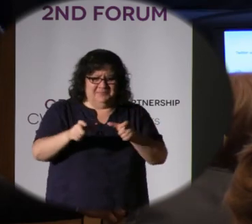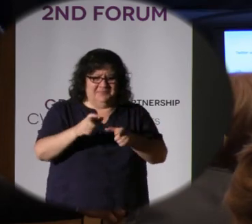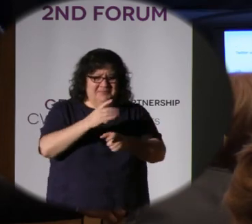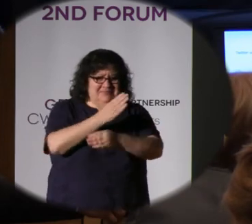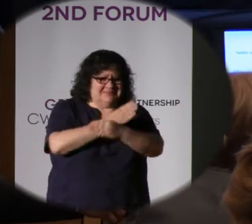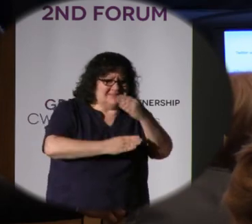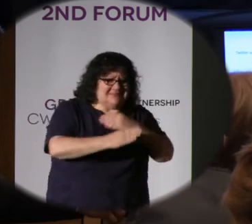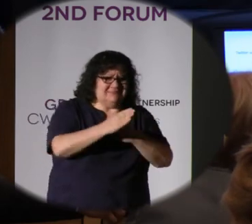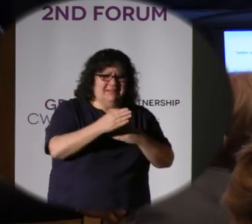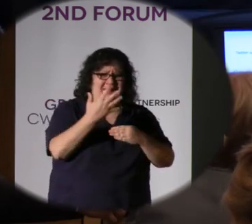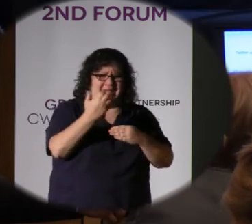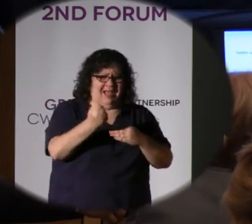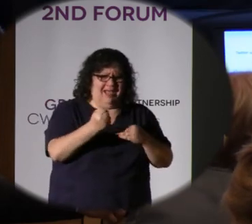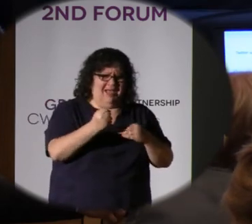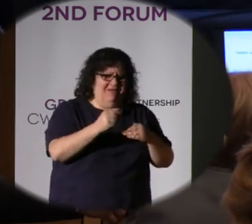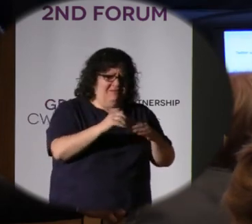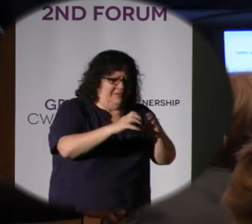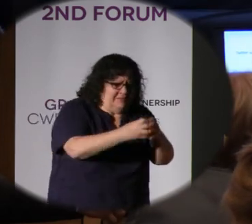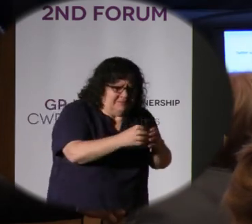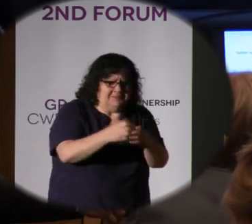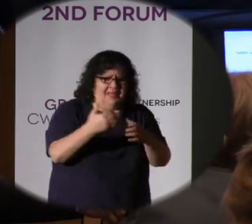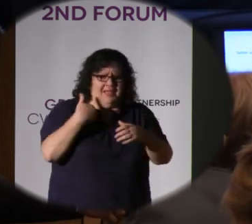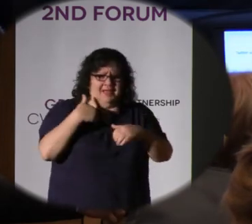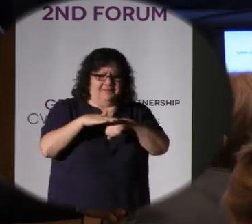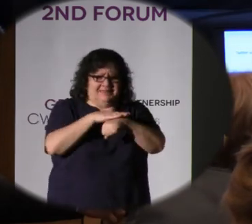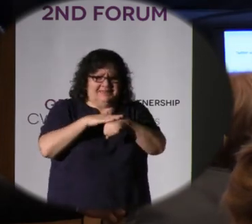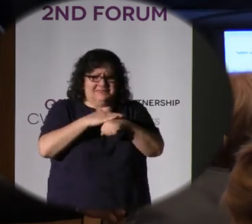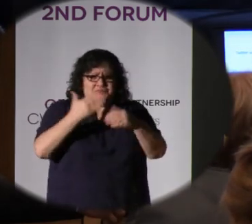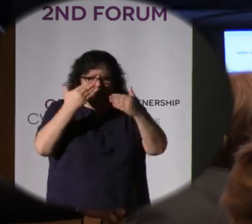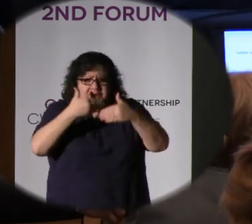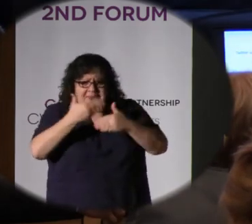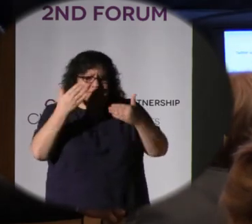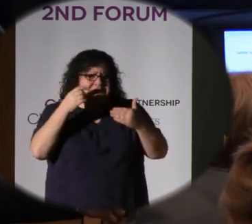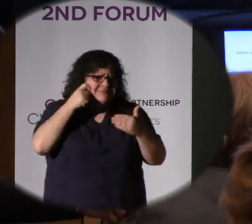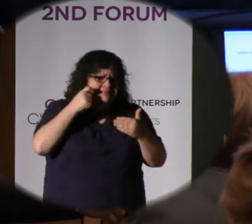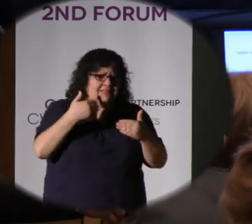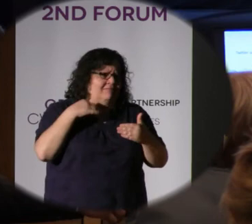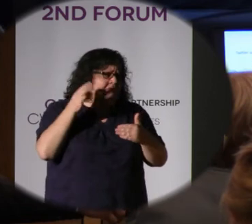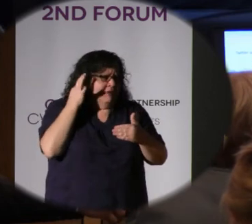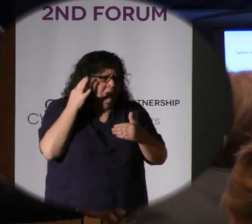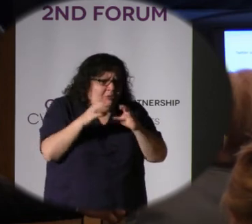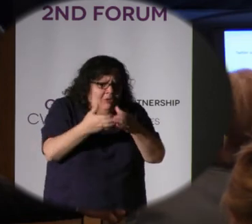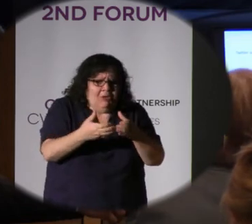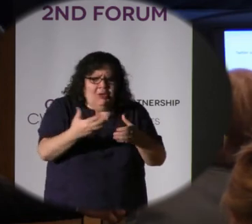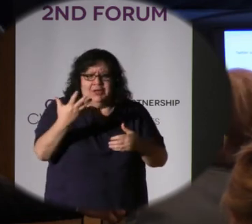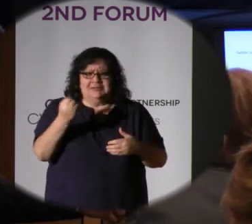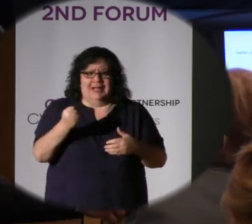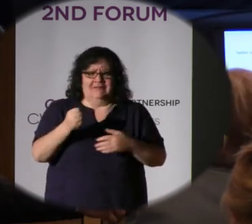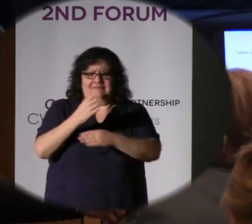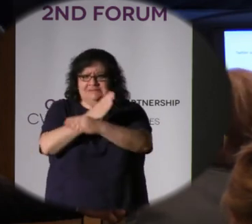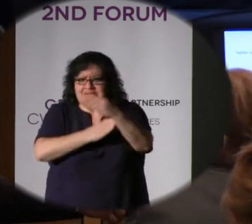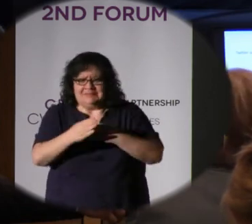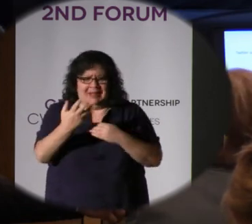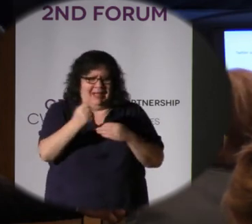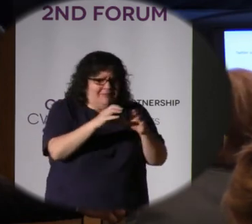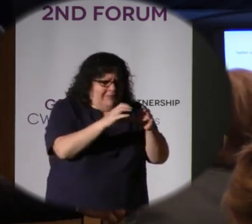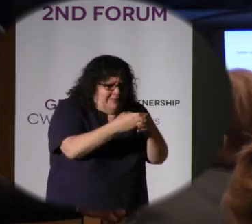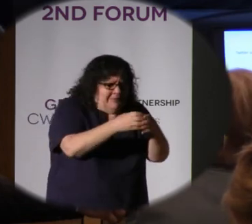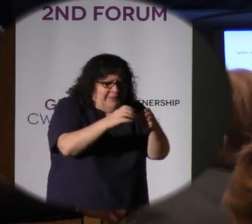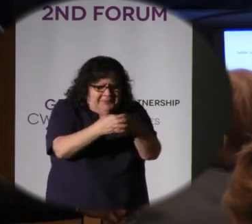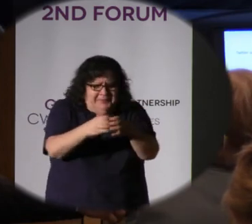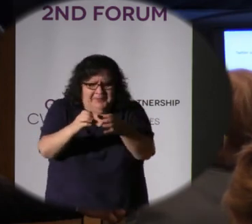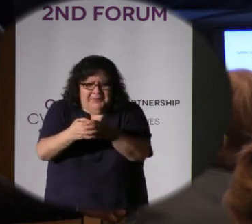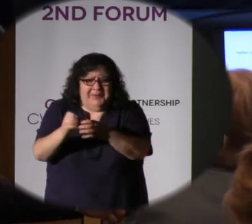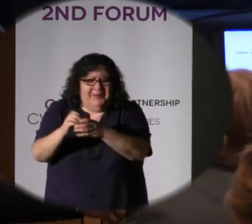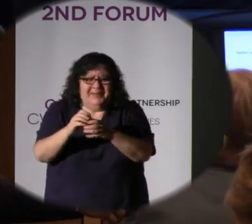that cannot have a voice, and that we can potentialize their voice and give them visibility. Very good, thank you.